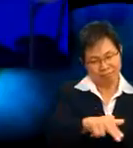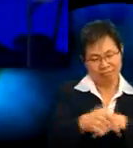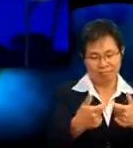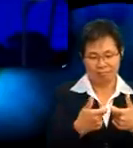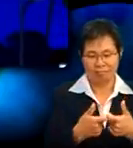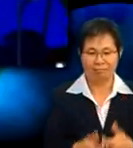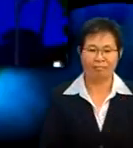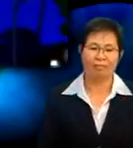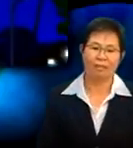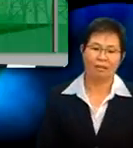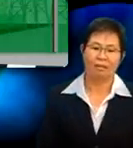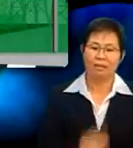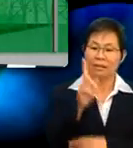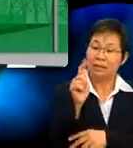Berhad.